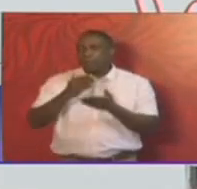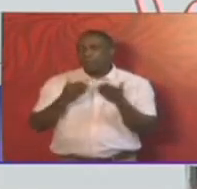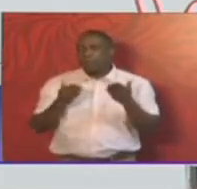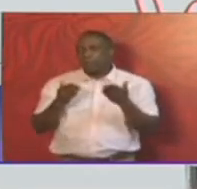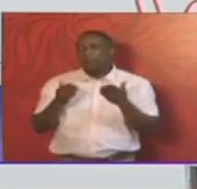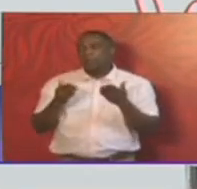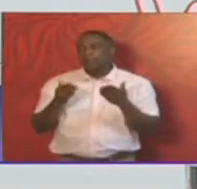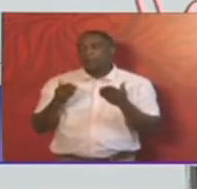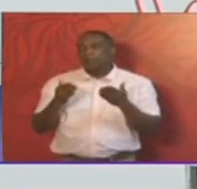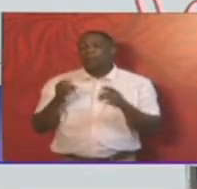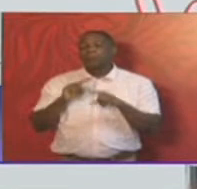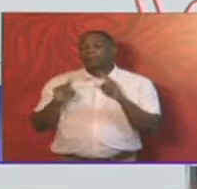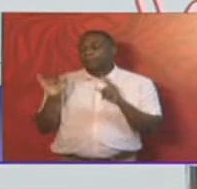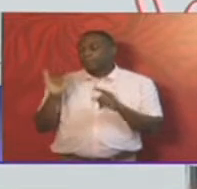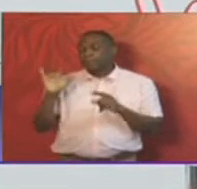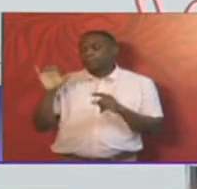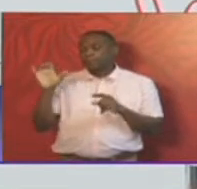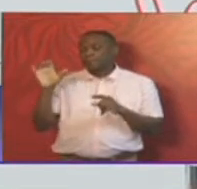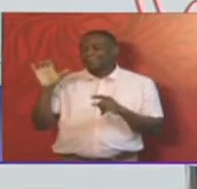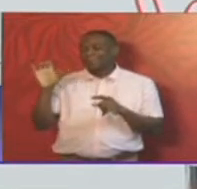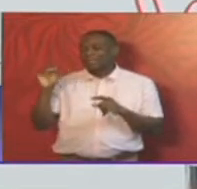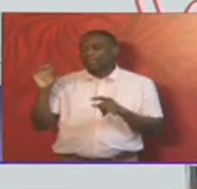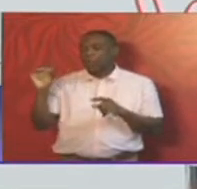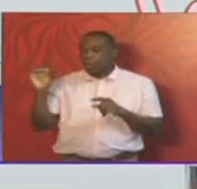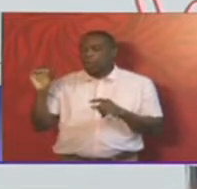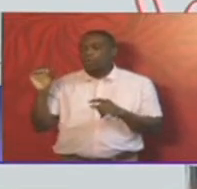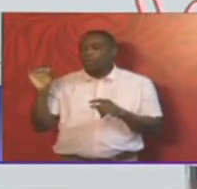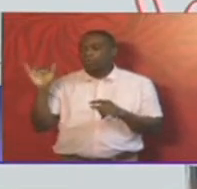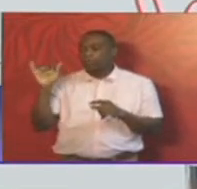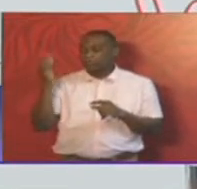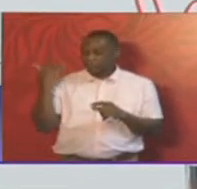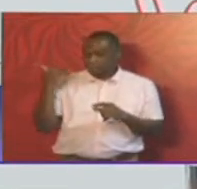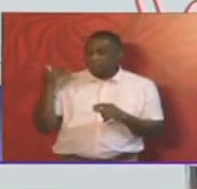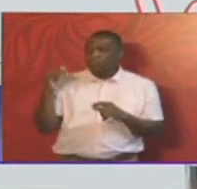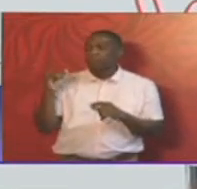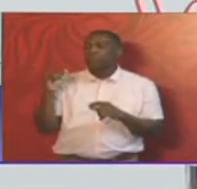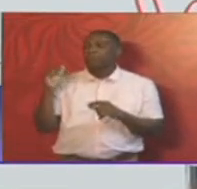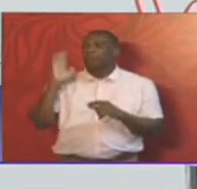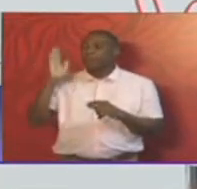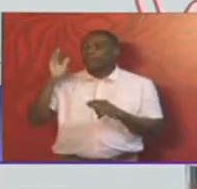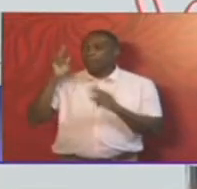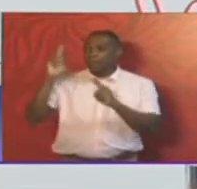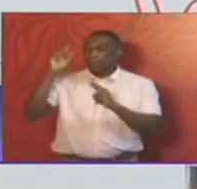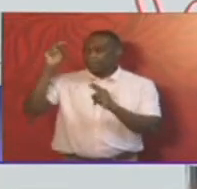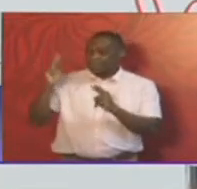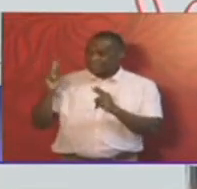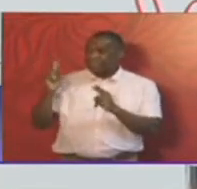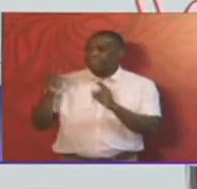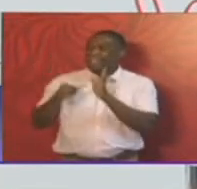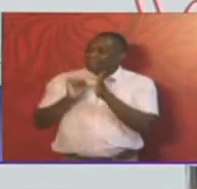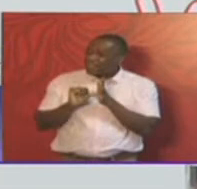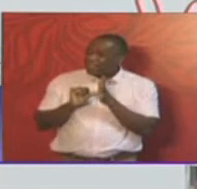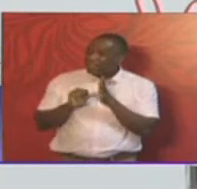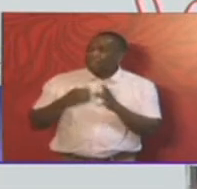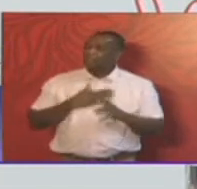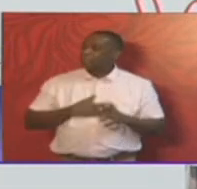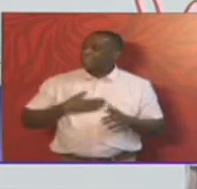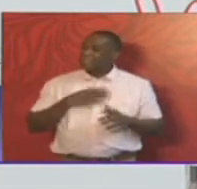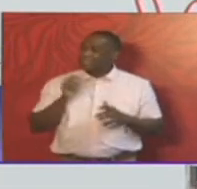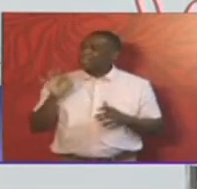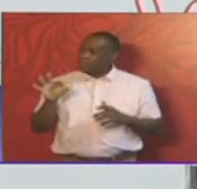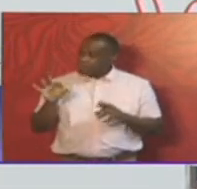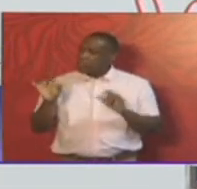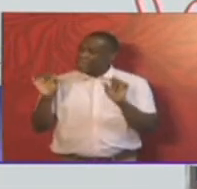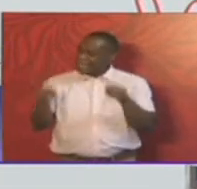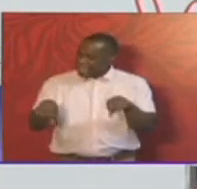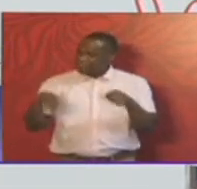as the CMO indicated, and the Honourable Minister will do shortly, please ensure that if you are eligible to be